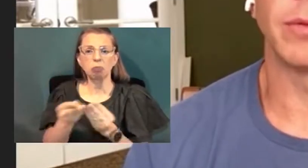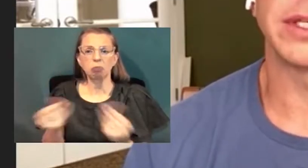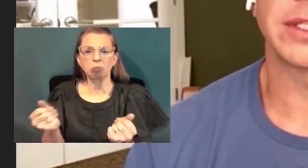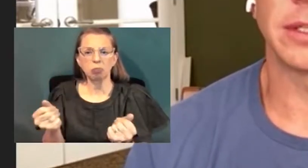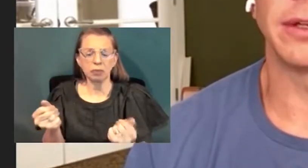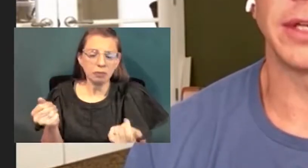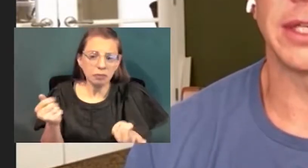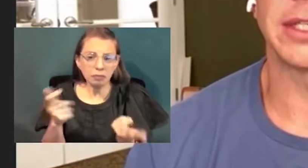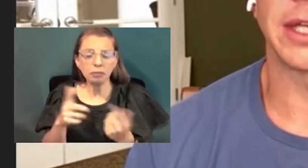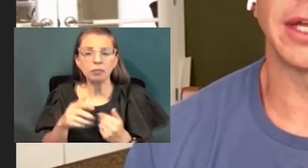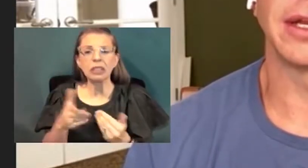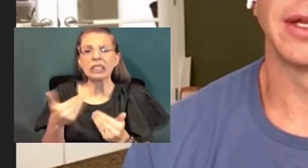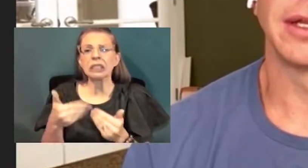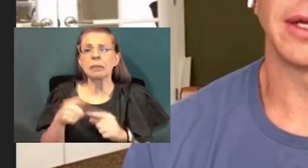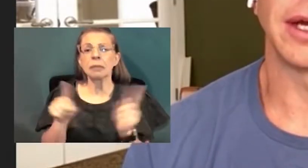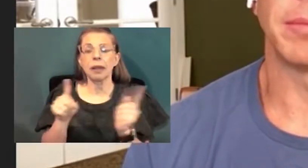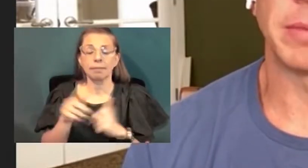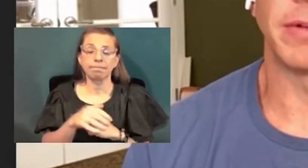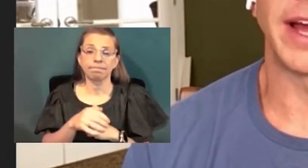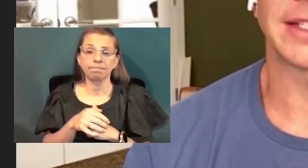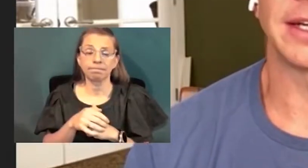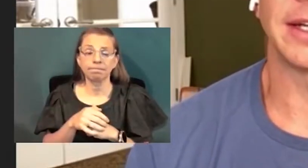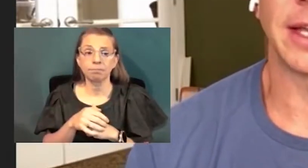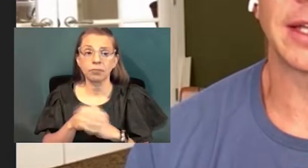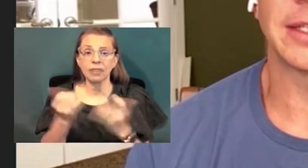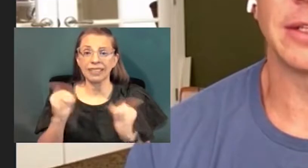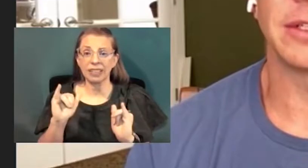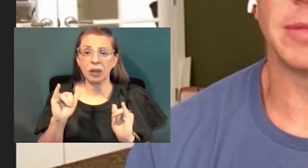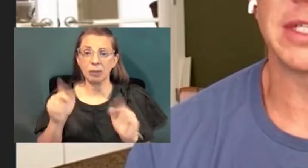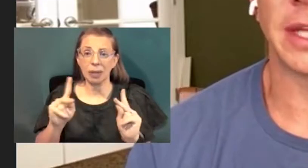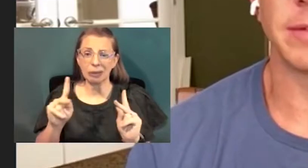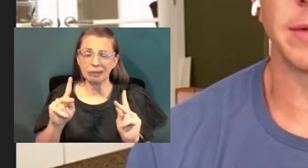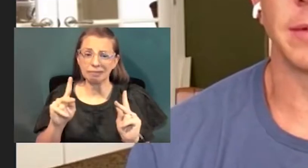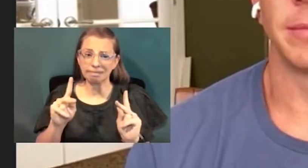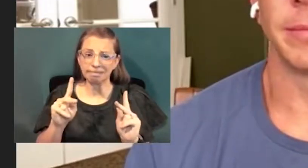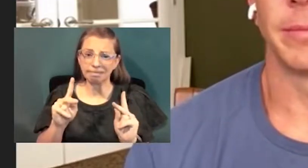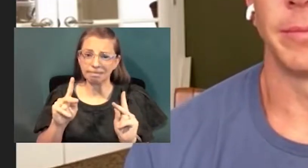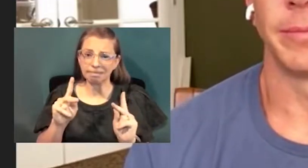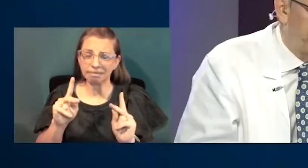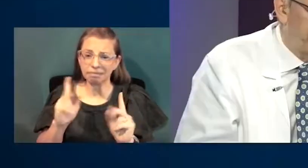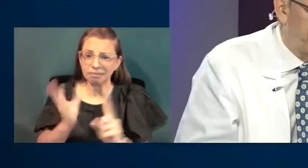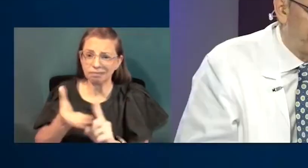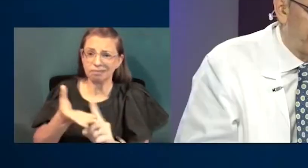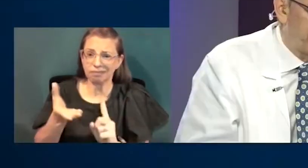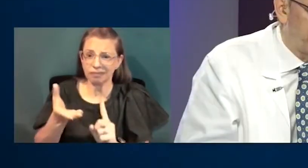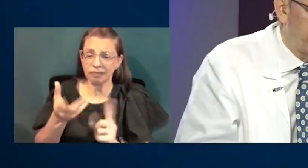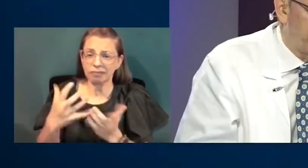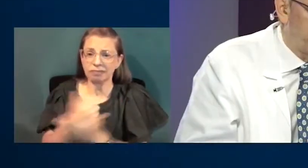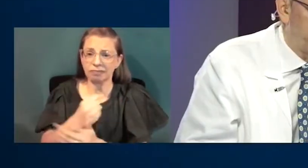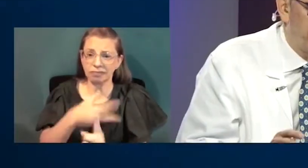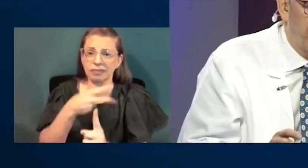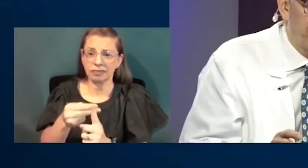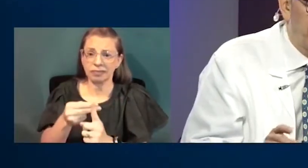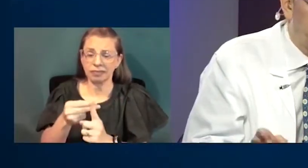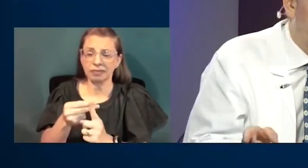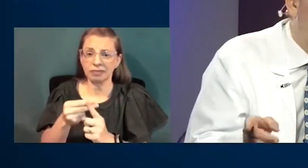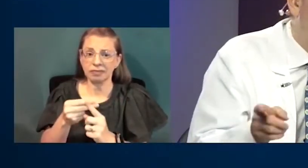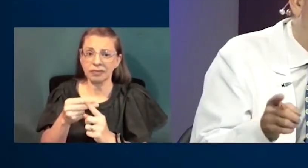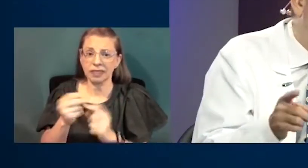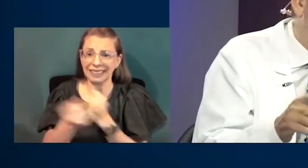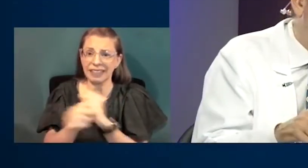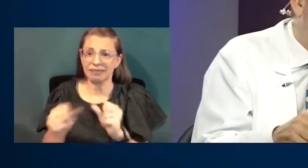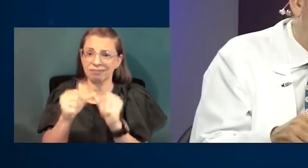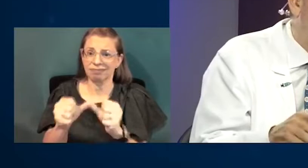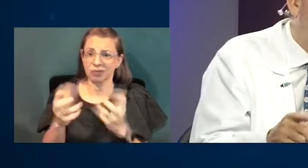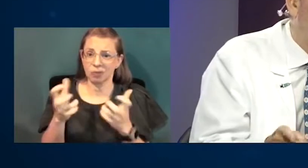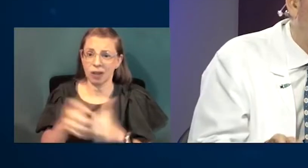that. But we still need to get people vaccinated. They continue to be safe. Yeah, I think that's exactly right. And what we know is that COVID-19